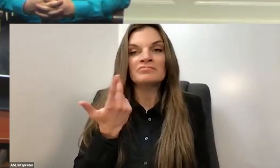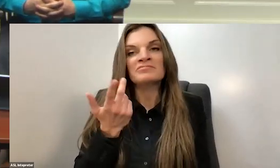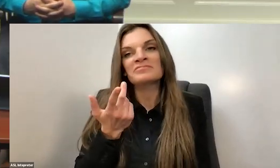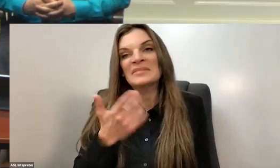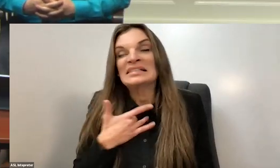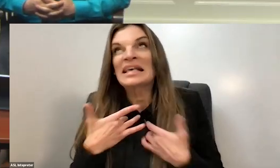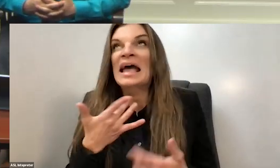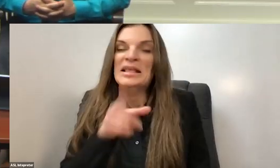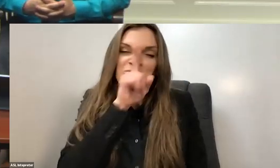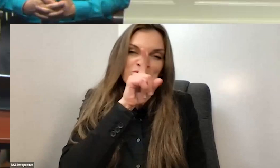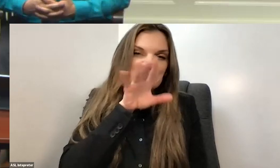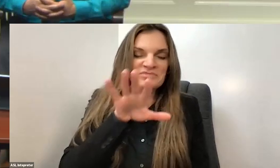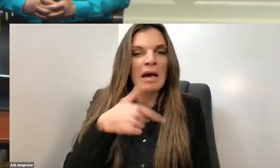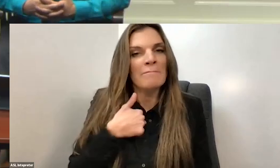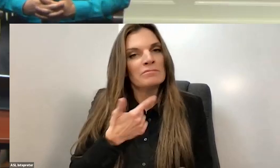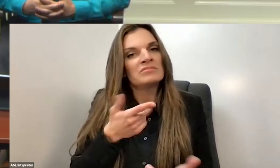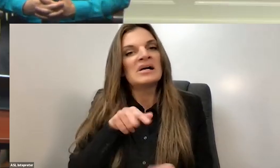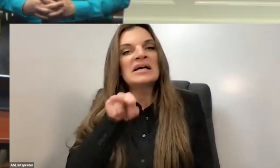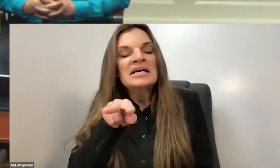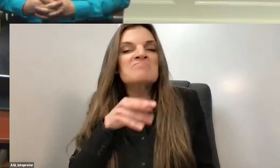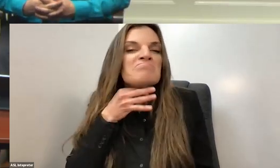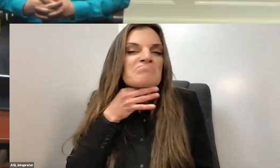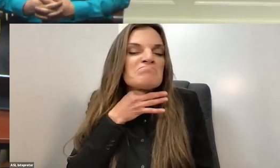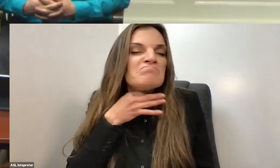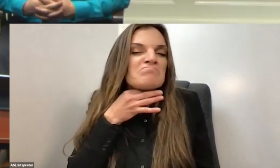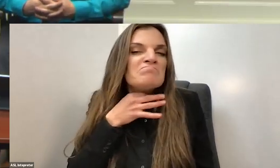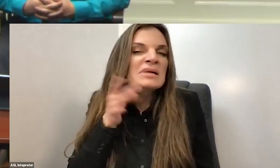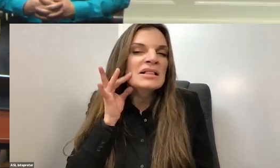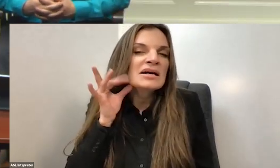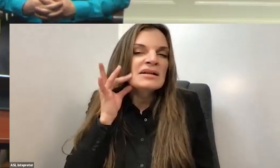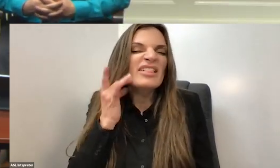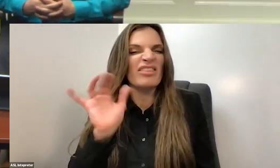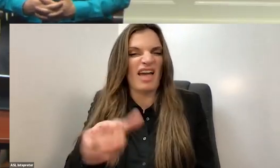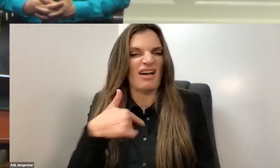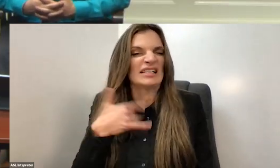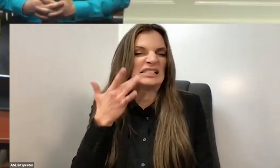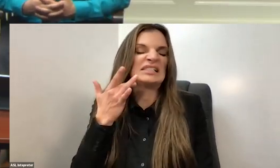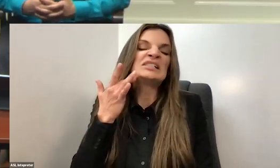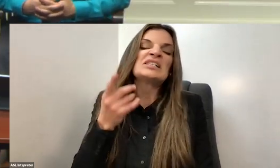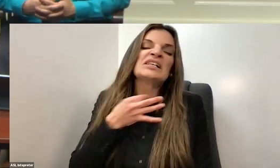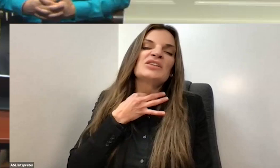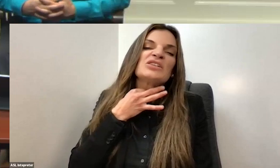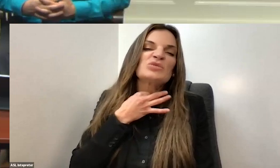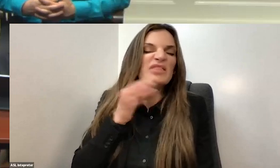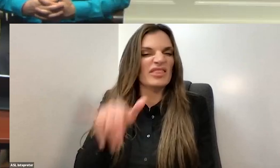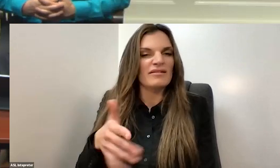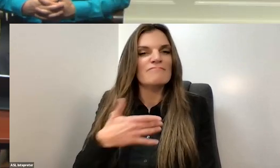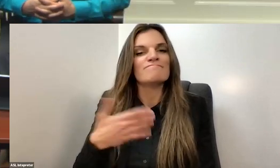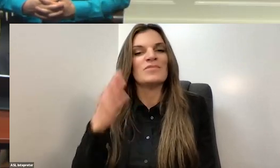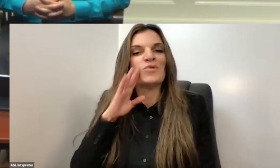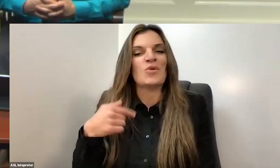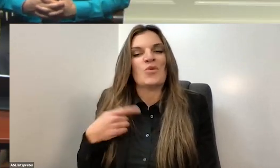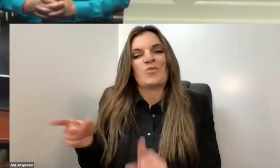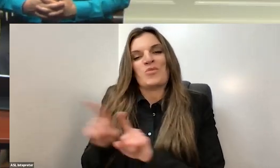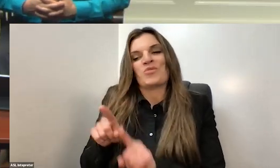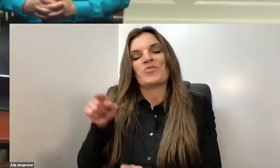say like I'm, you know, my co-founding partner and brother in arms in Global Accessibility Awareness Day,